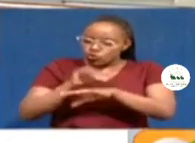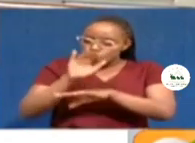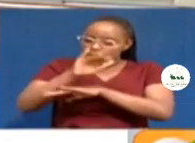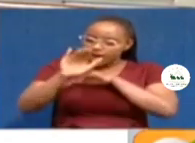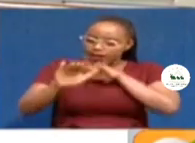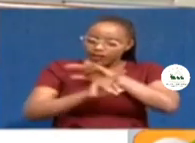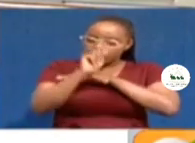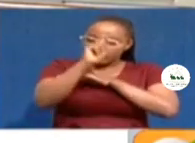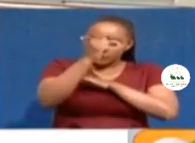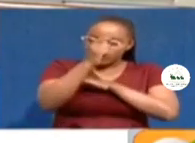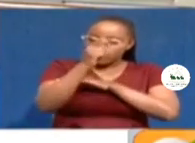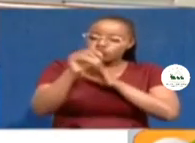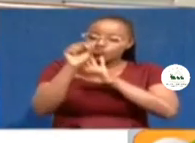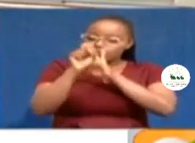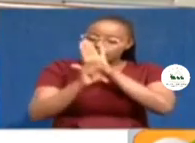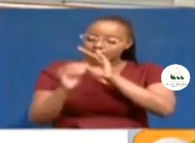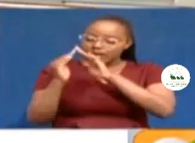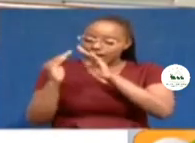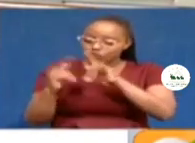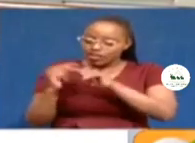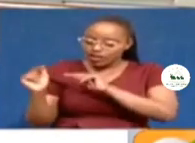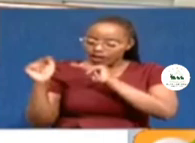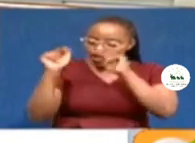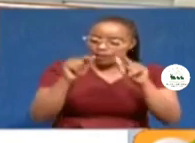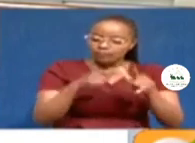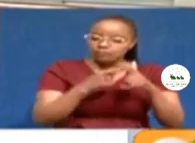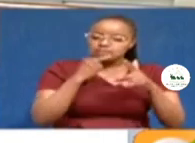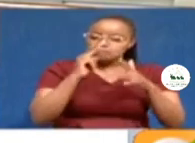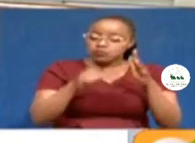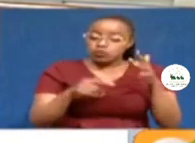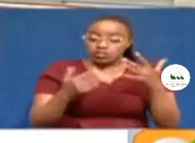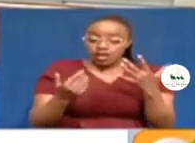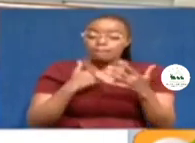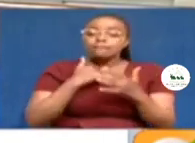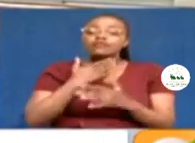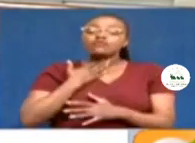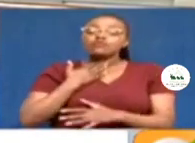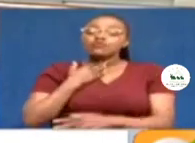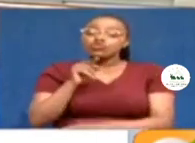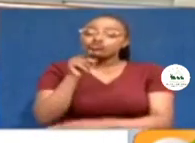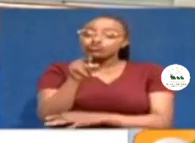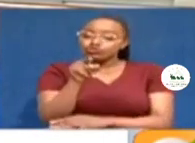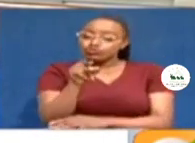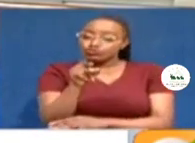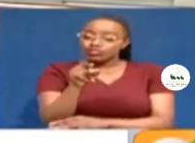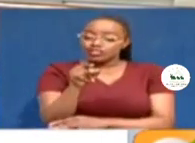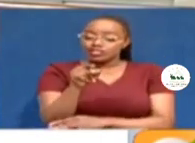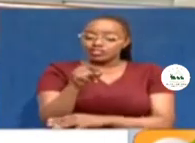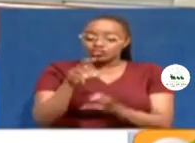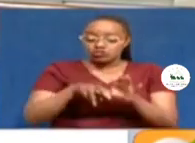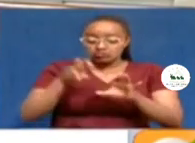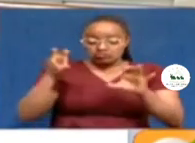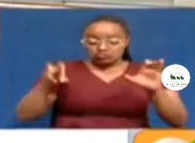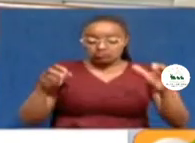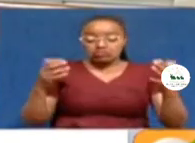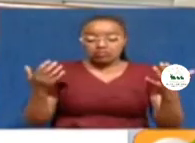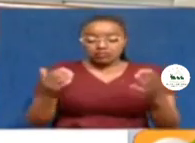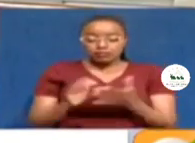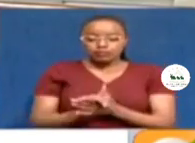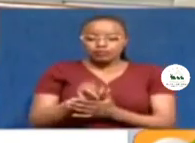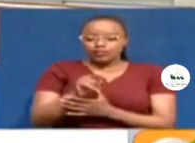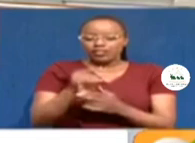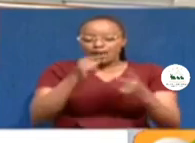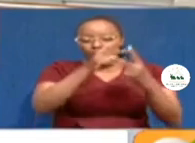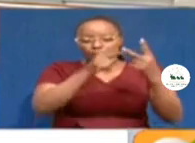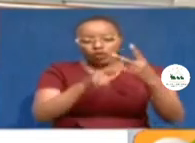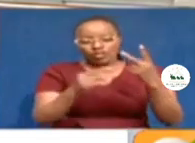deputy president to State House and you tell him that I want you to resign. Now, these